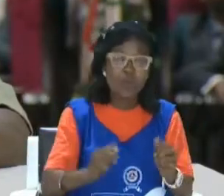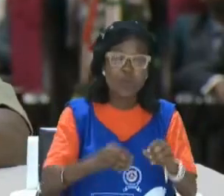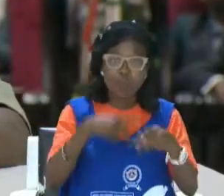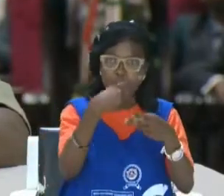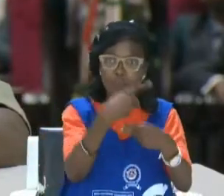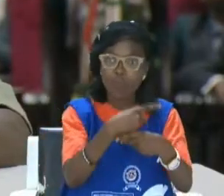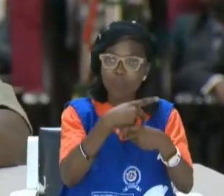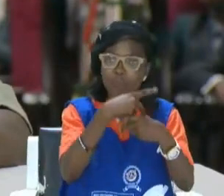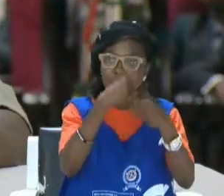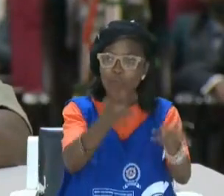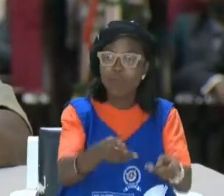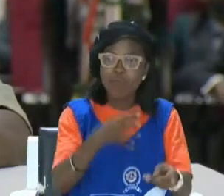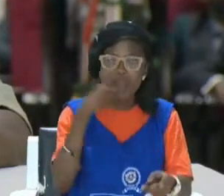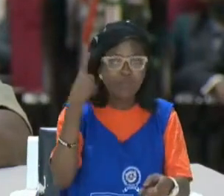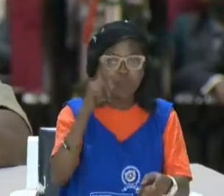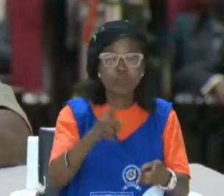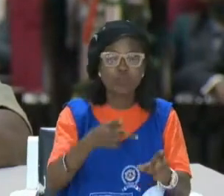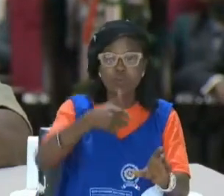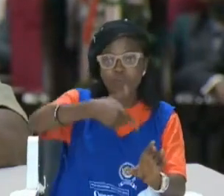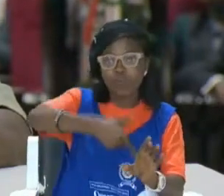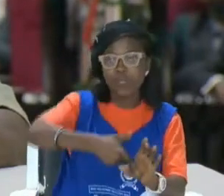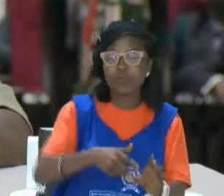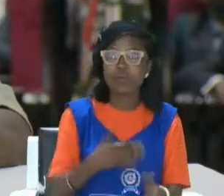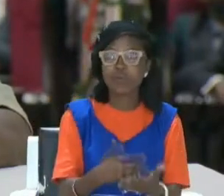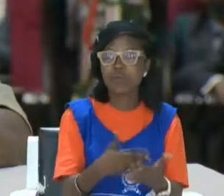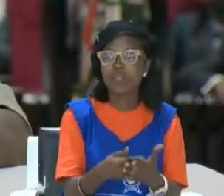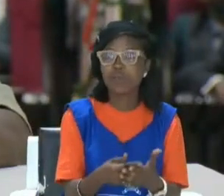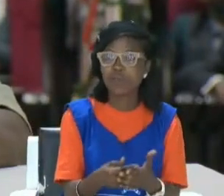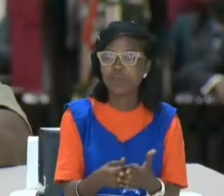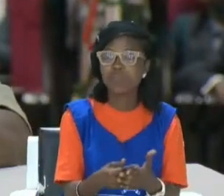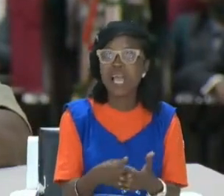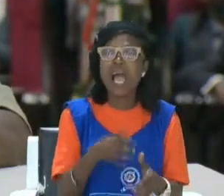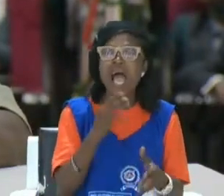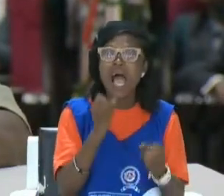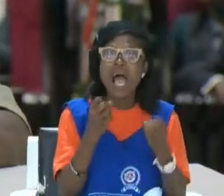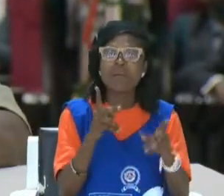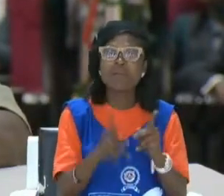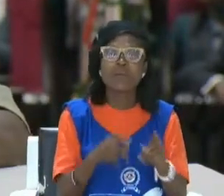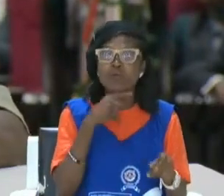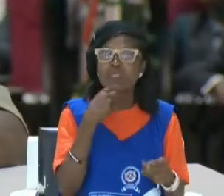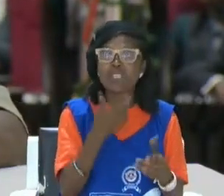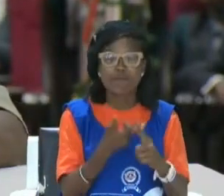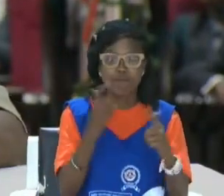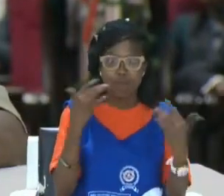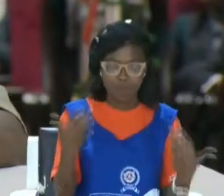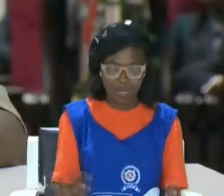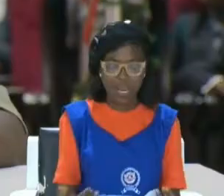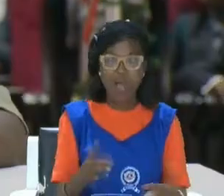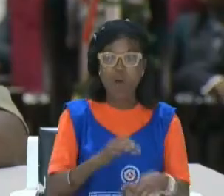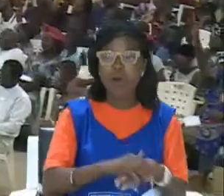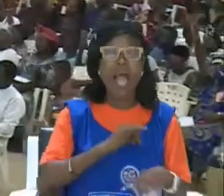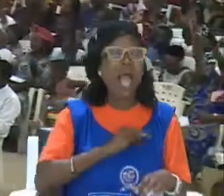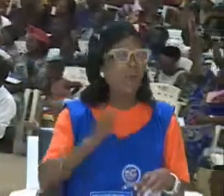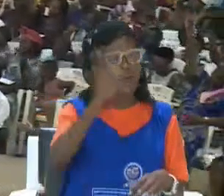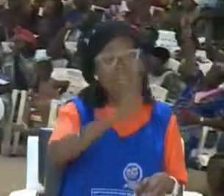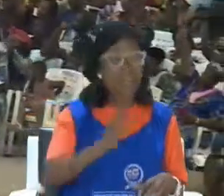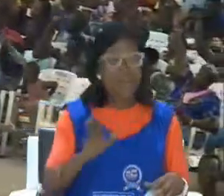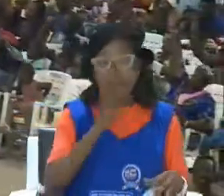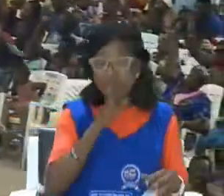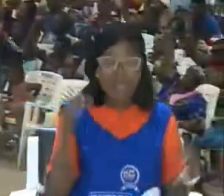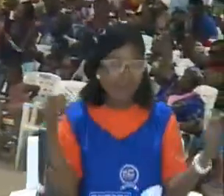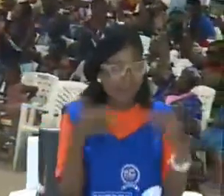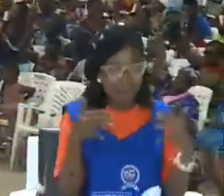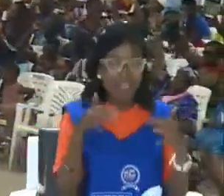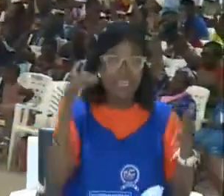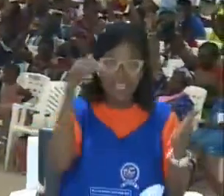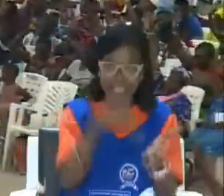How many of you today will say, from now on, I will never be afraid again?